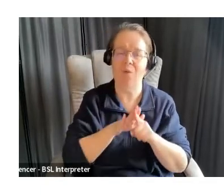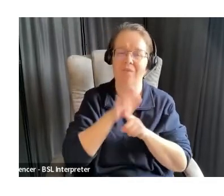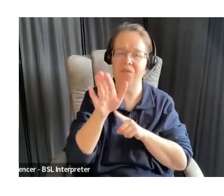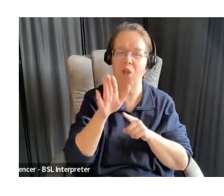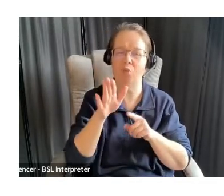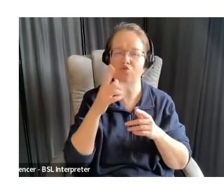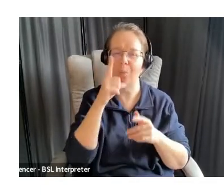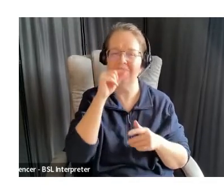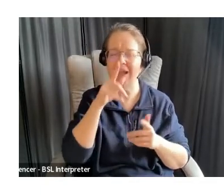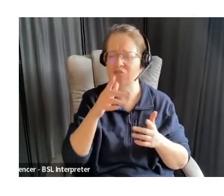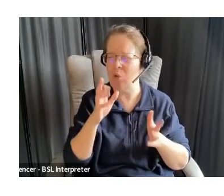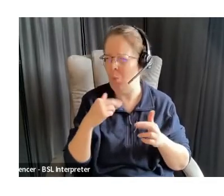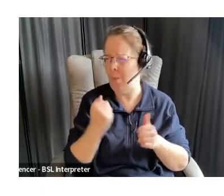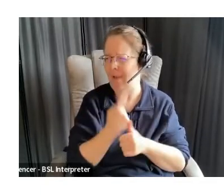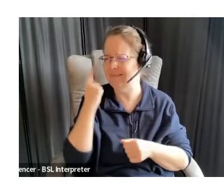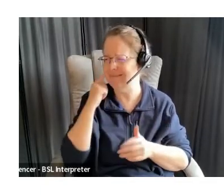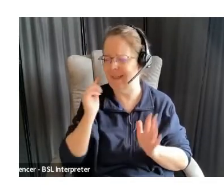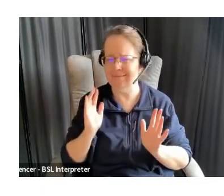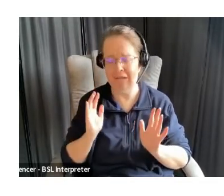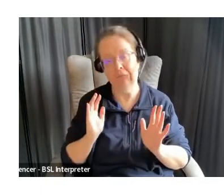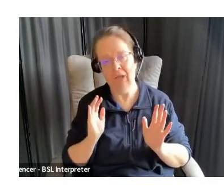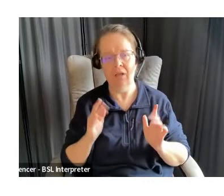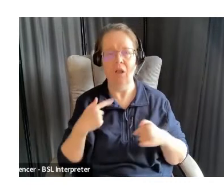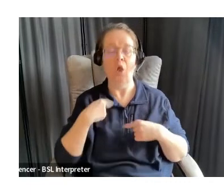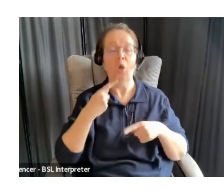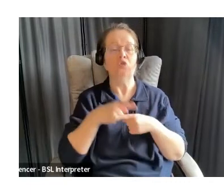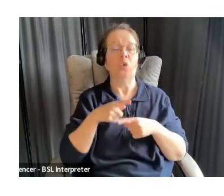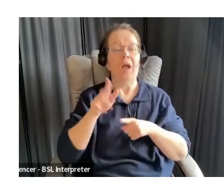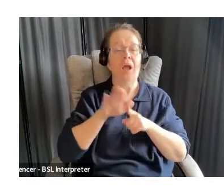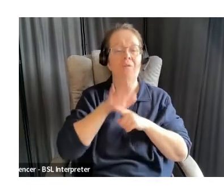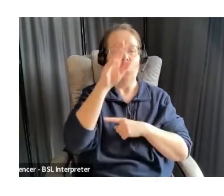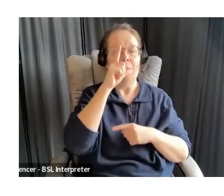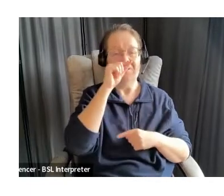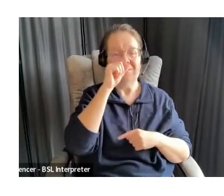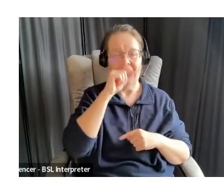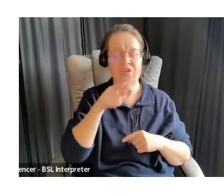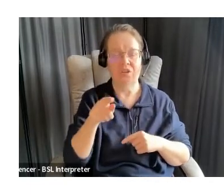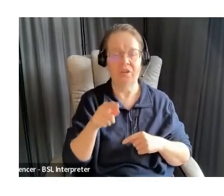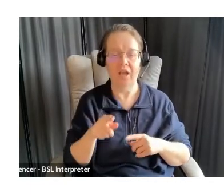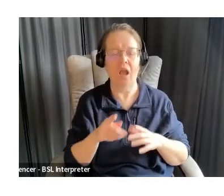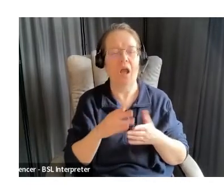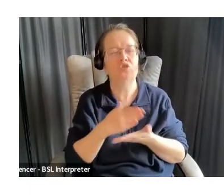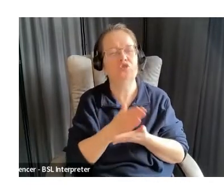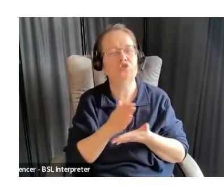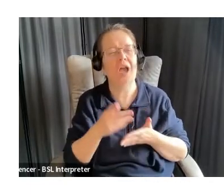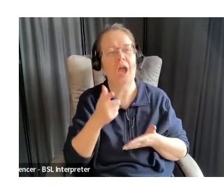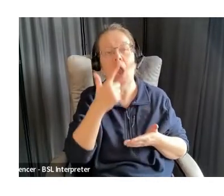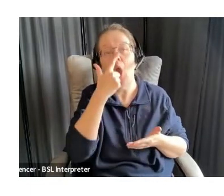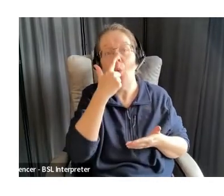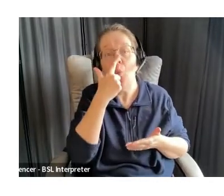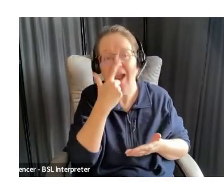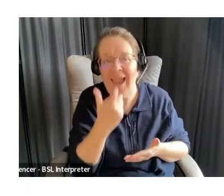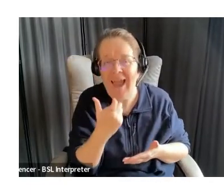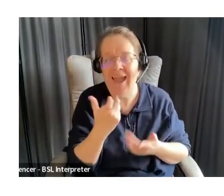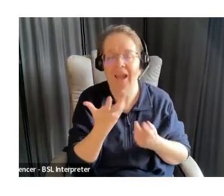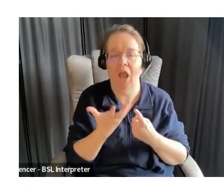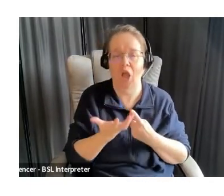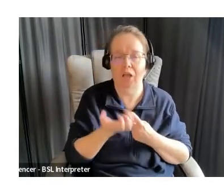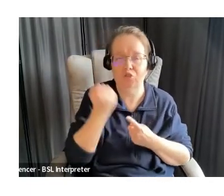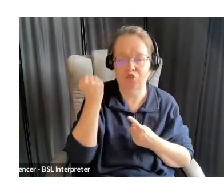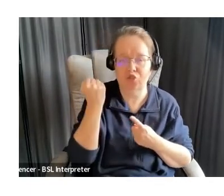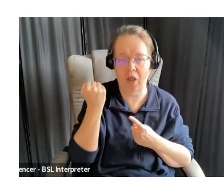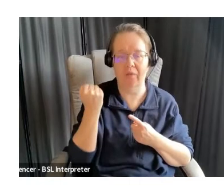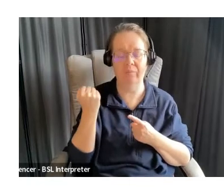making sense. So when we focus on future potential, really you're doing is you're sharing what you can achieve, because by